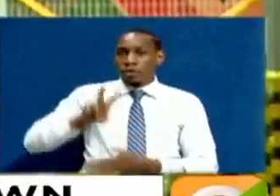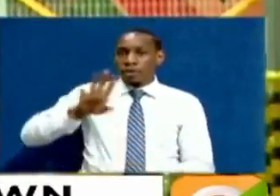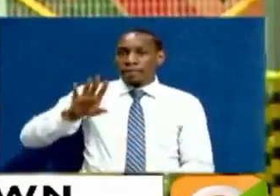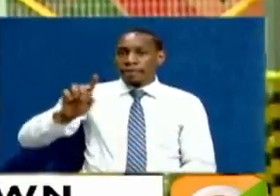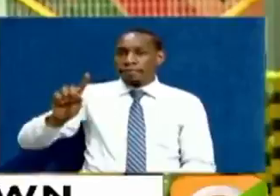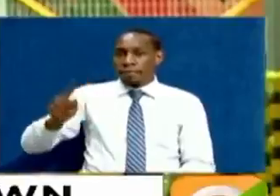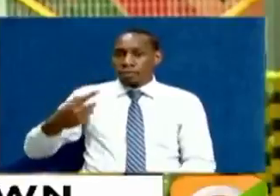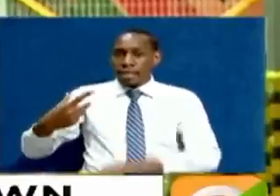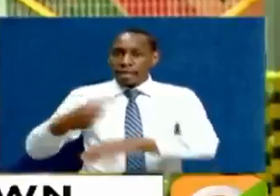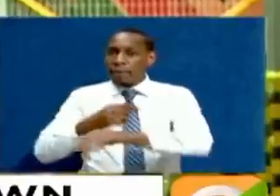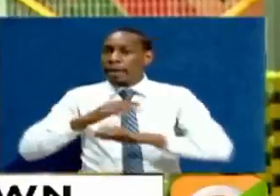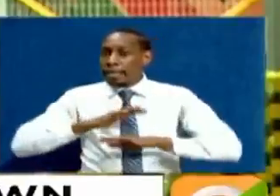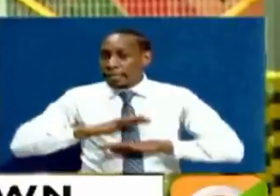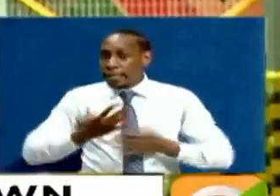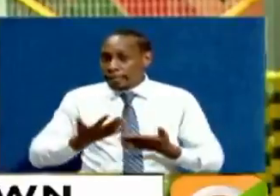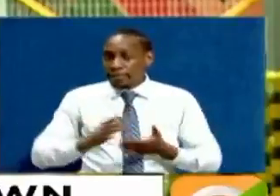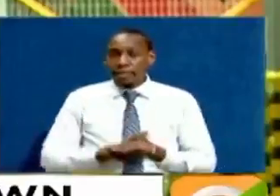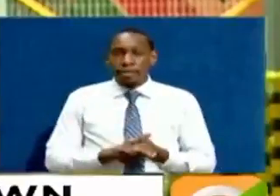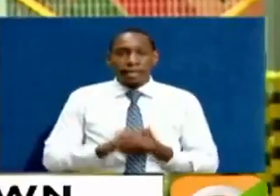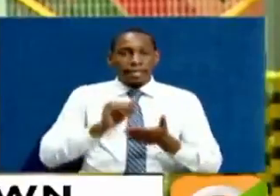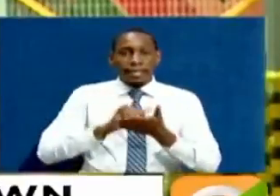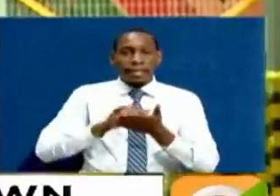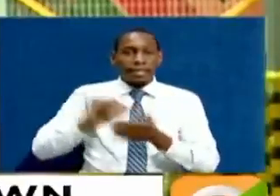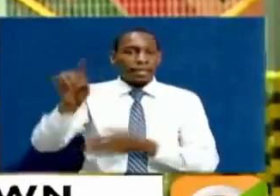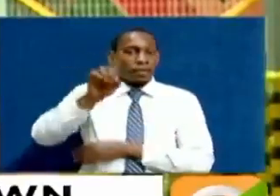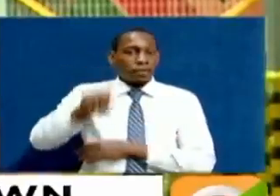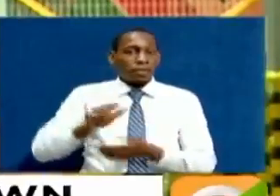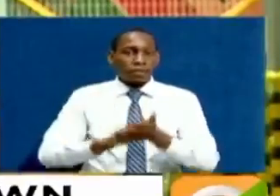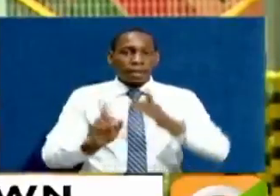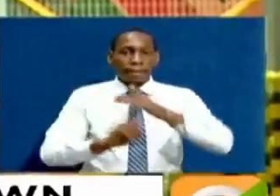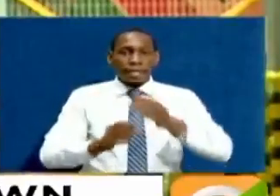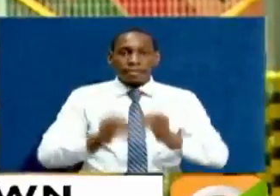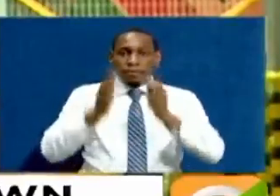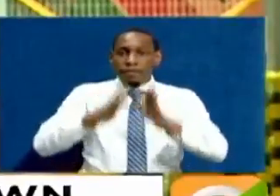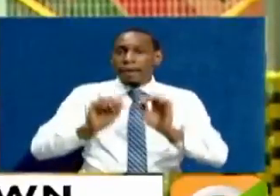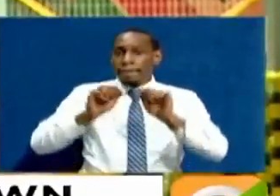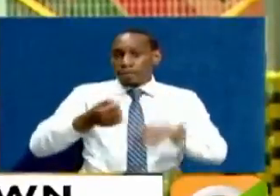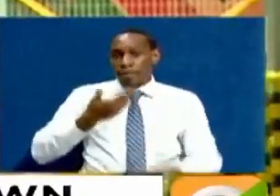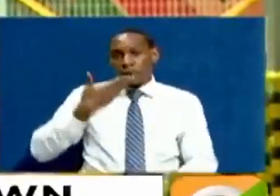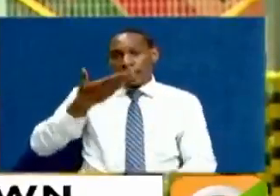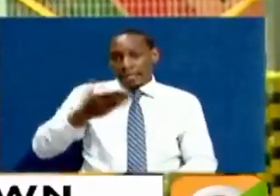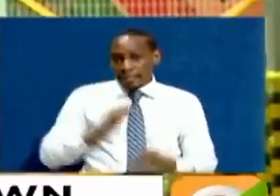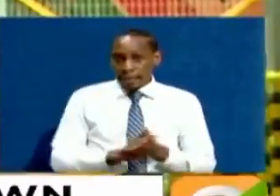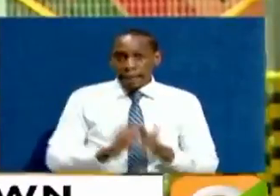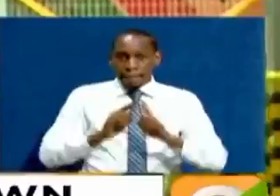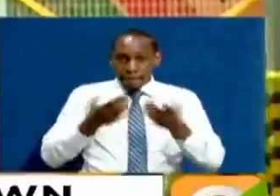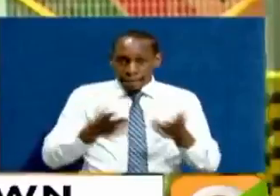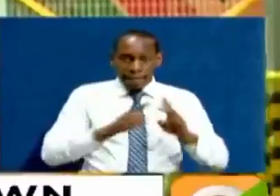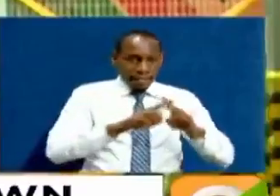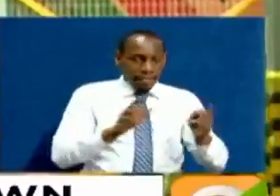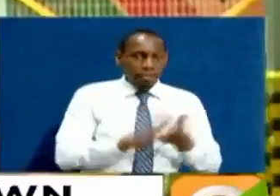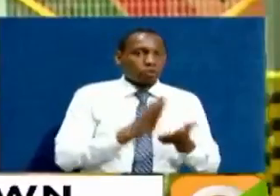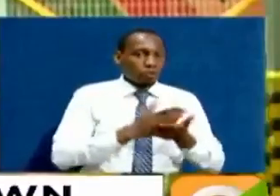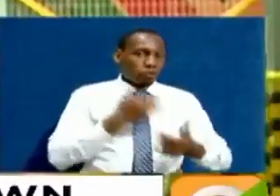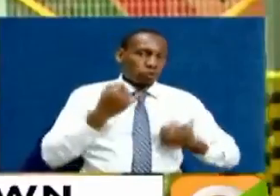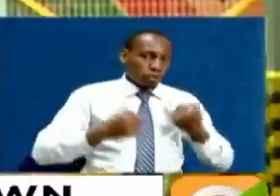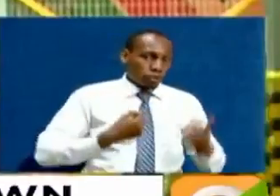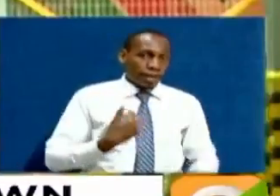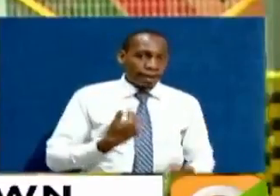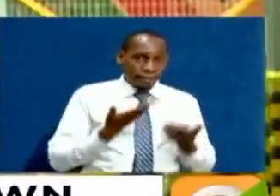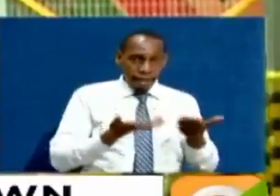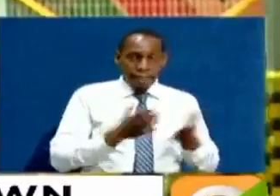1,025,000 doses be enough? Now, that's obviously a question that ministry officials will be able to tell us. But this is a start, so there's a bit of excitement